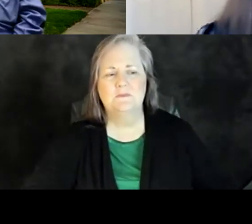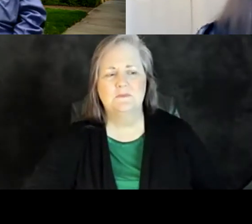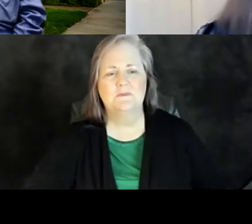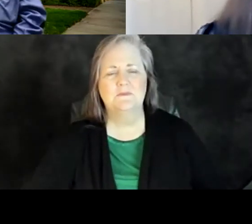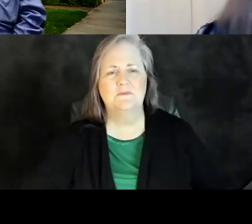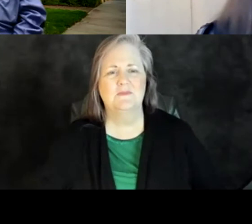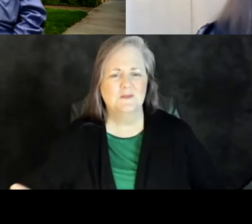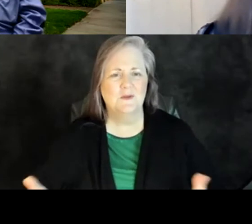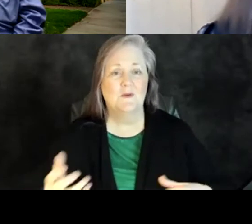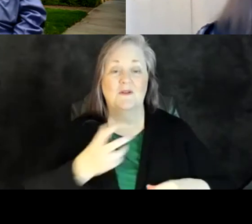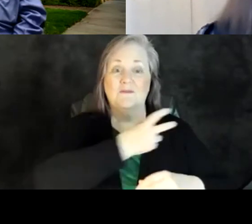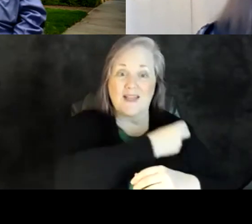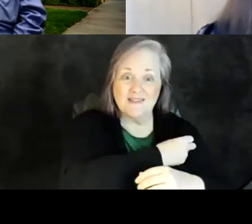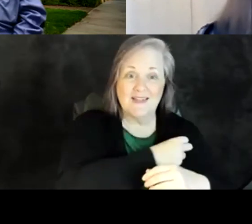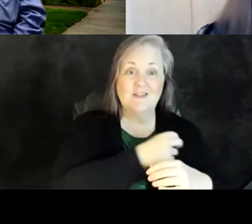vaccination with wanting to be together?